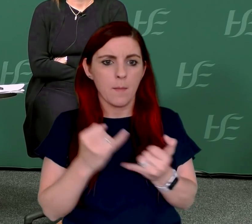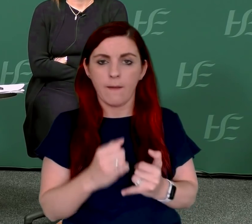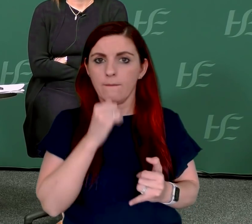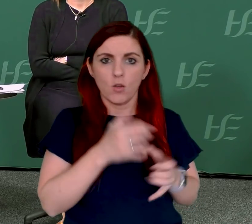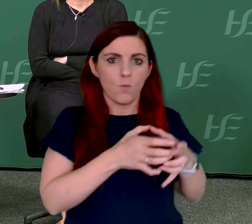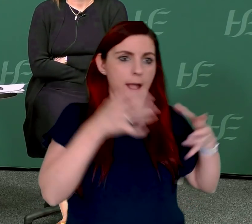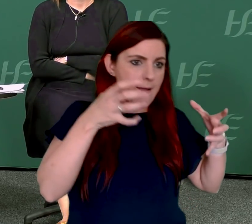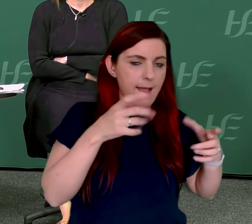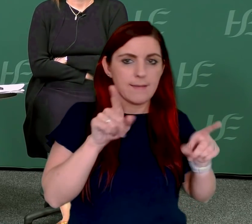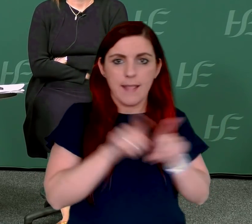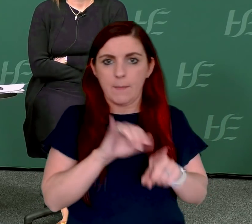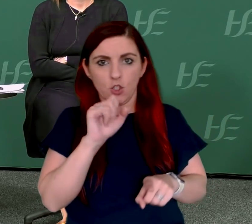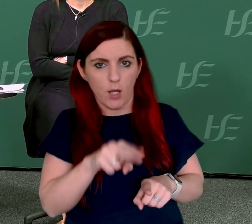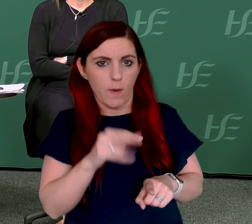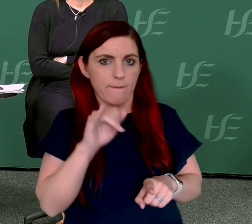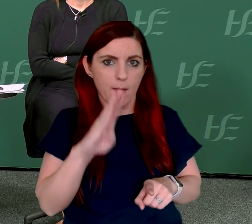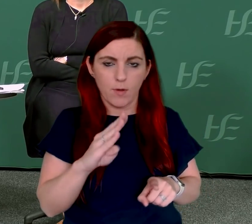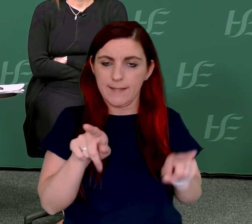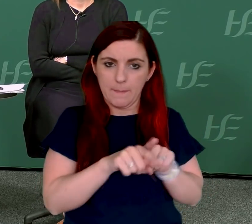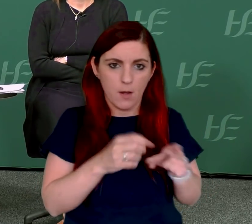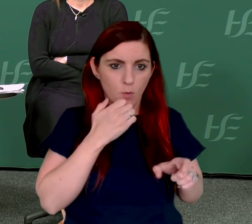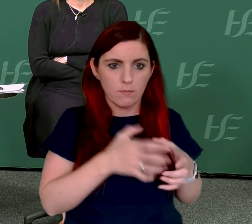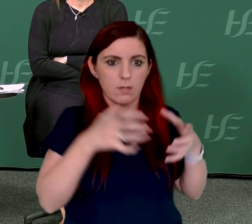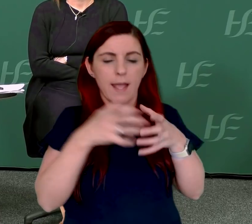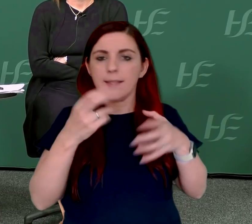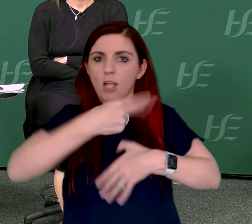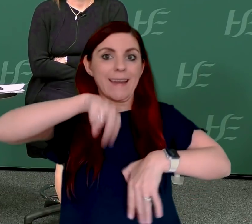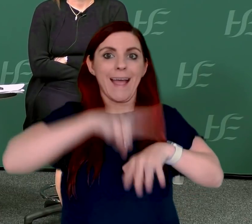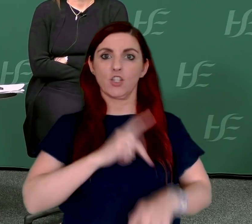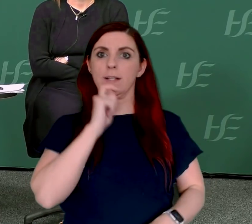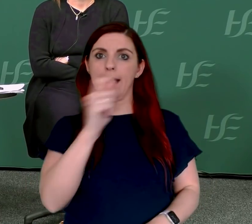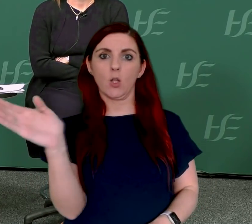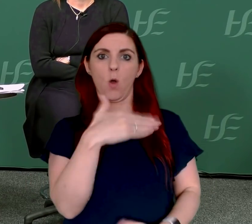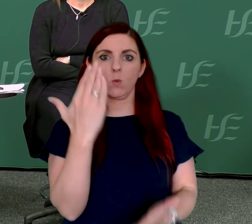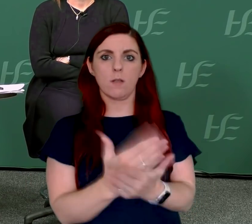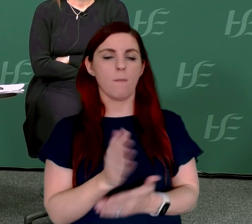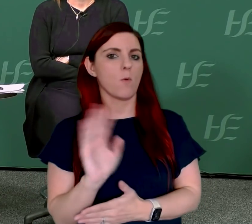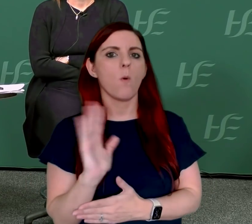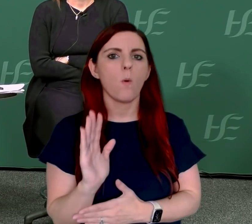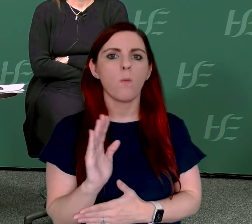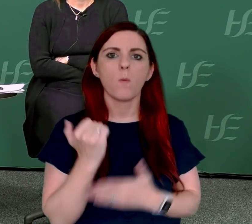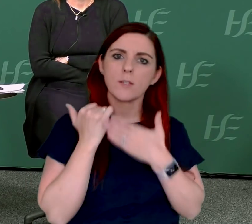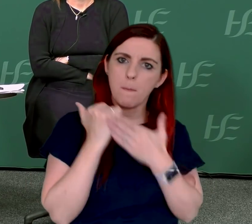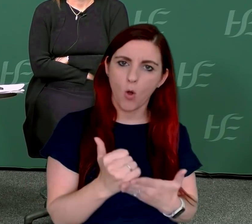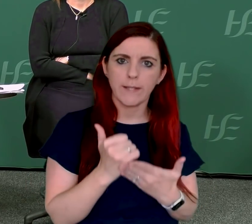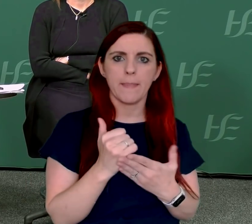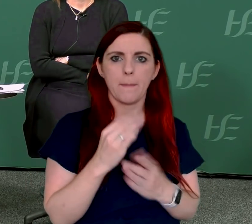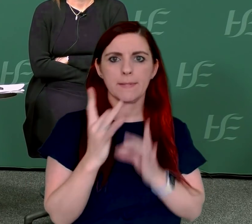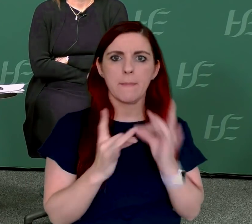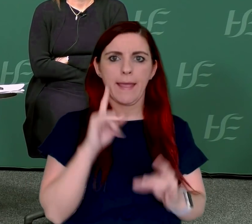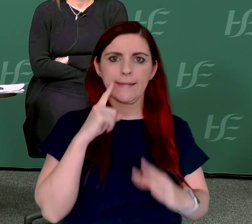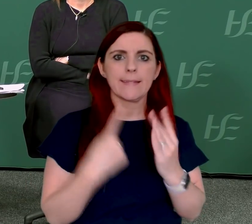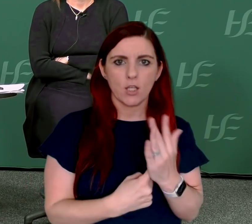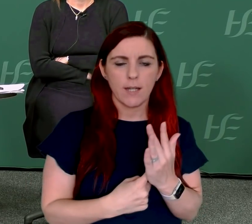the wave from January to February? We're not giving the national direction out to cease everything, but we are supporting and giving them the mandate